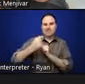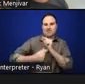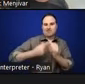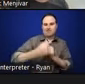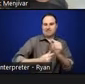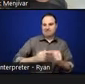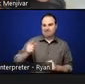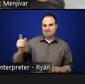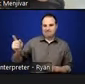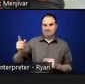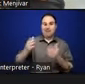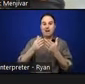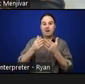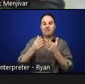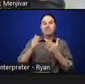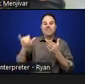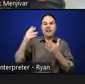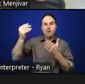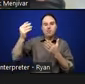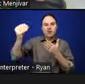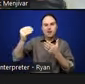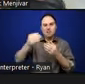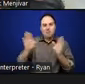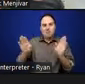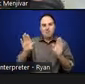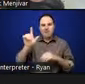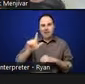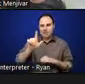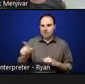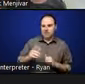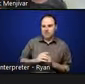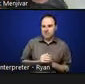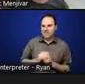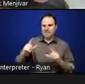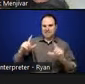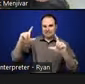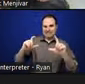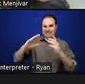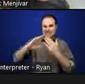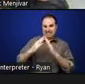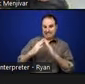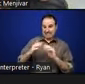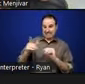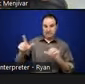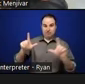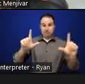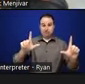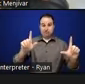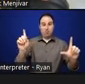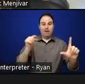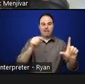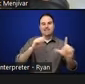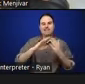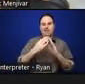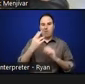outside of the public library. This is a photograph of the town of Marfa on City Hall on the side. And so we were thinking about what are these